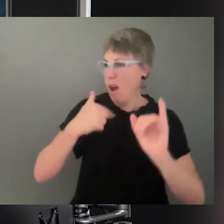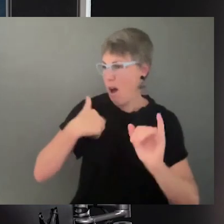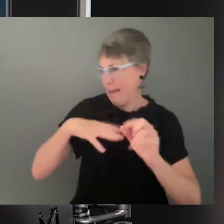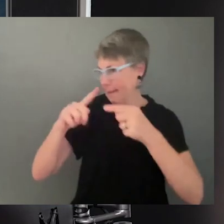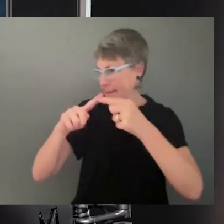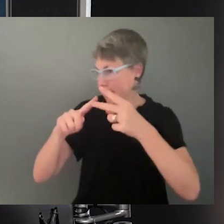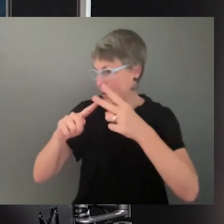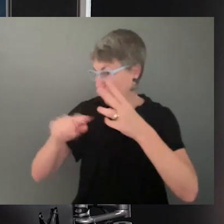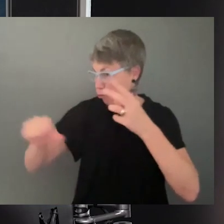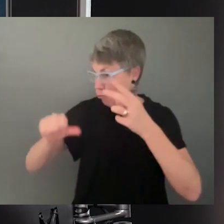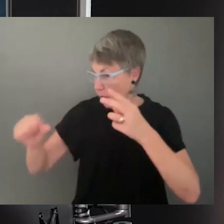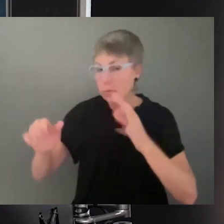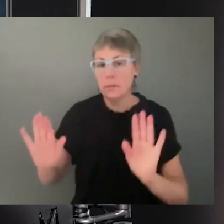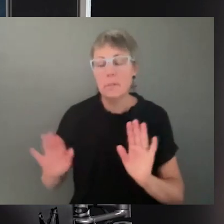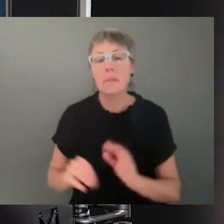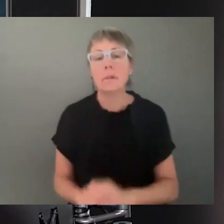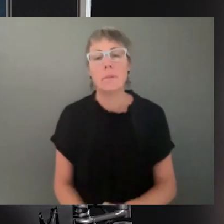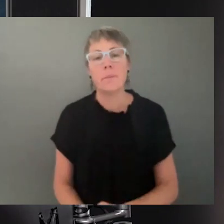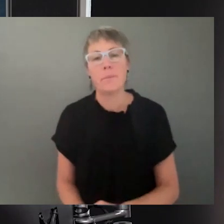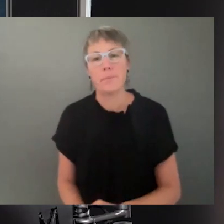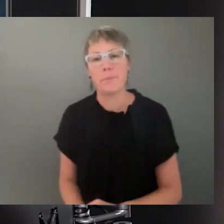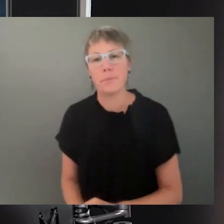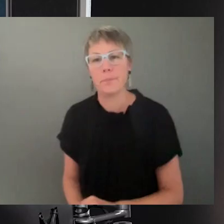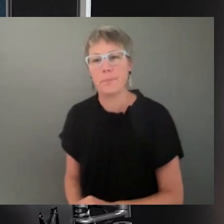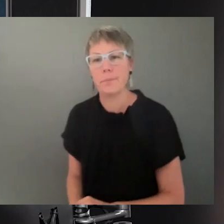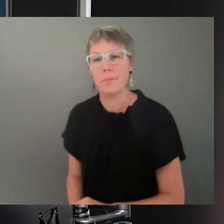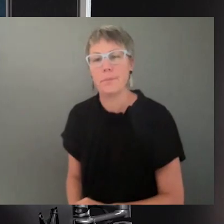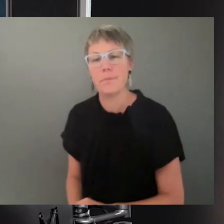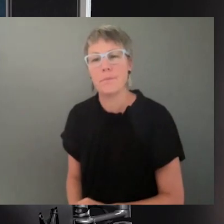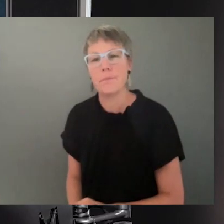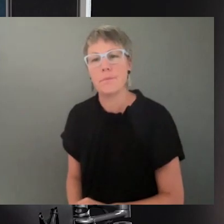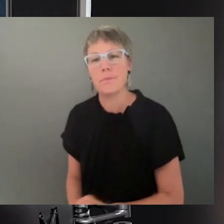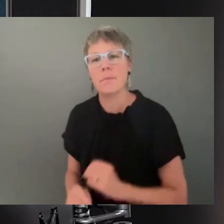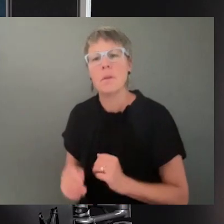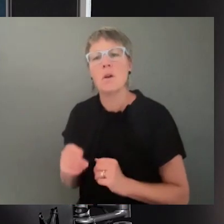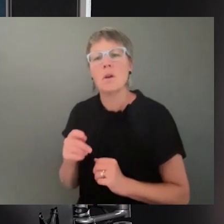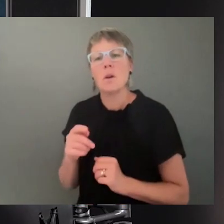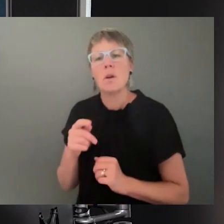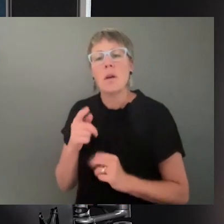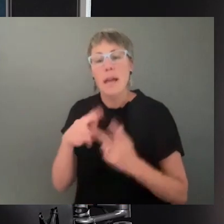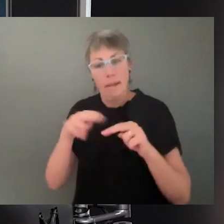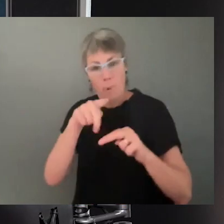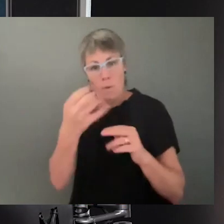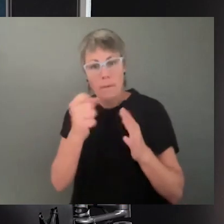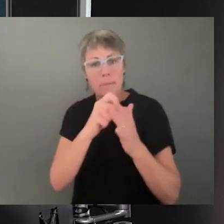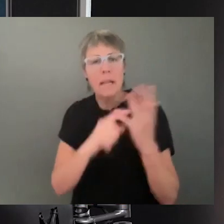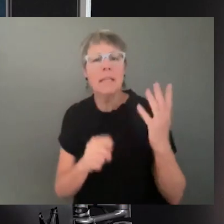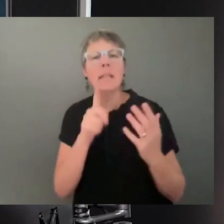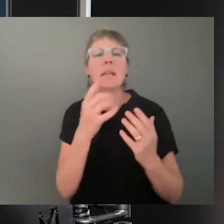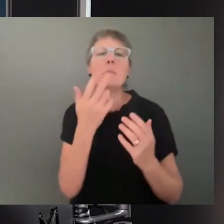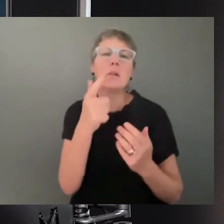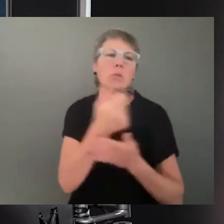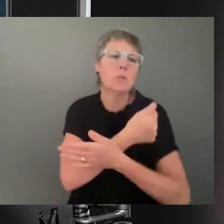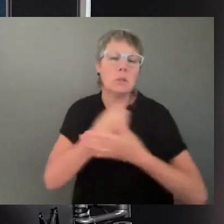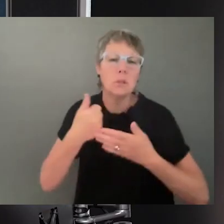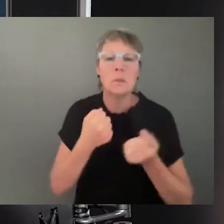significant role here. If you think about in your community, the wide range of services that you might interact with, or if you have a lived experience of